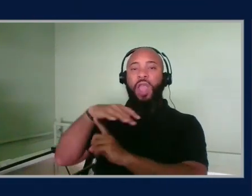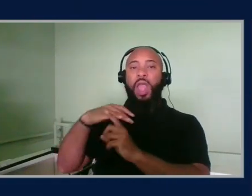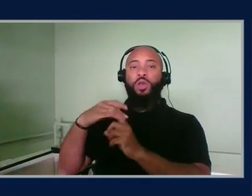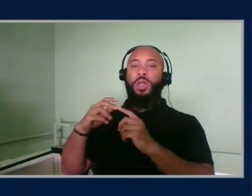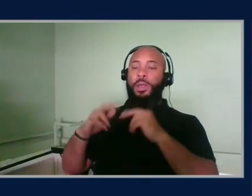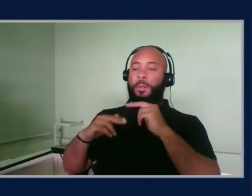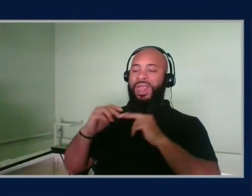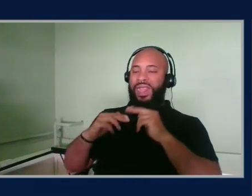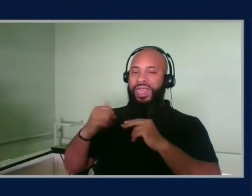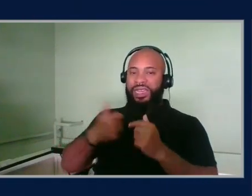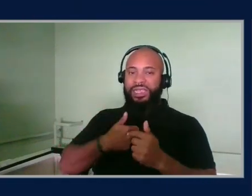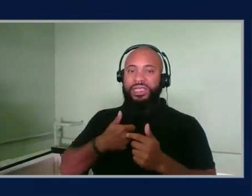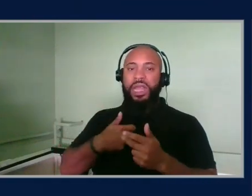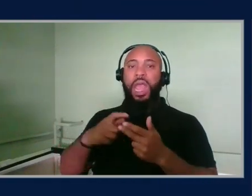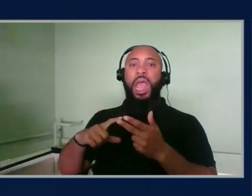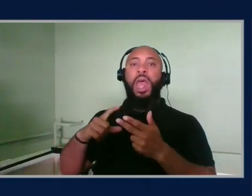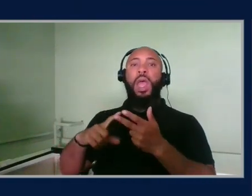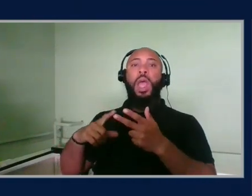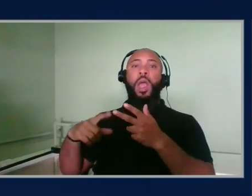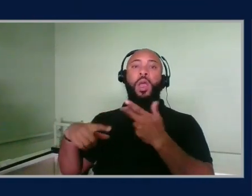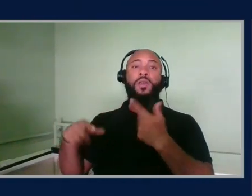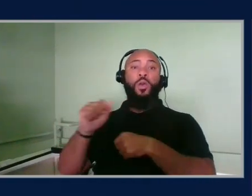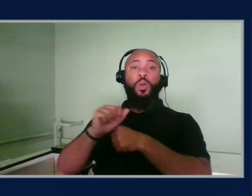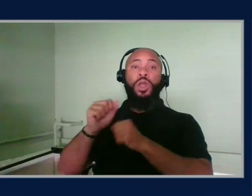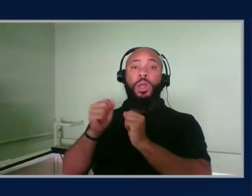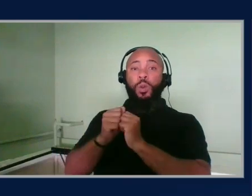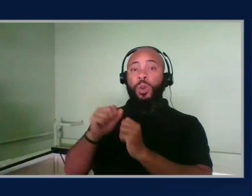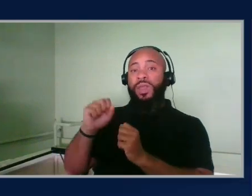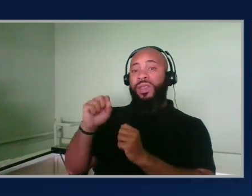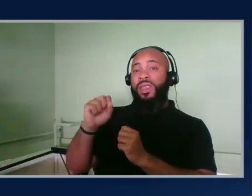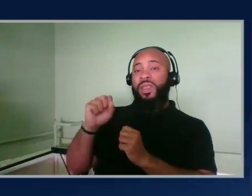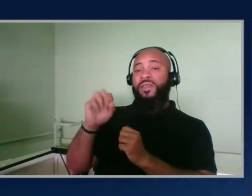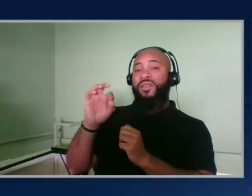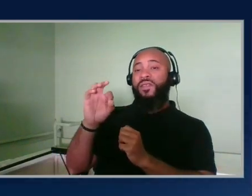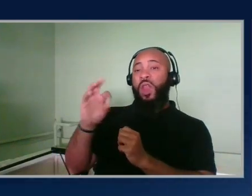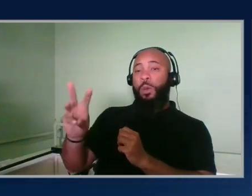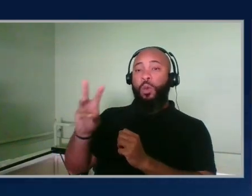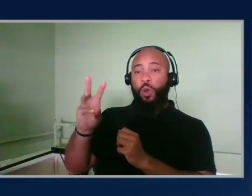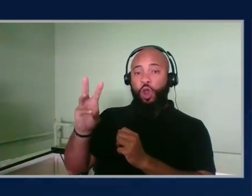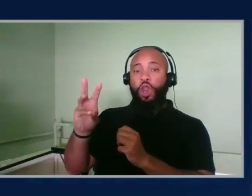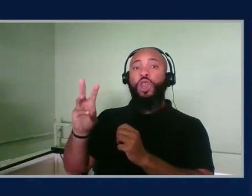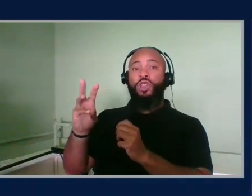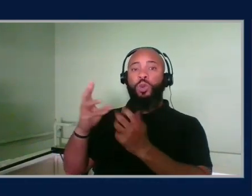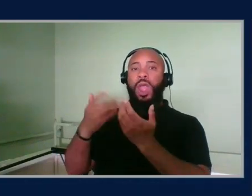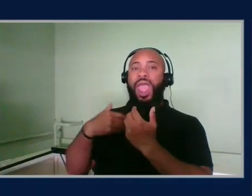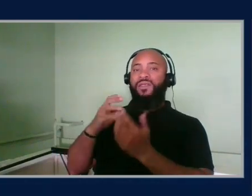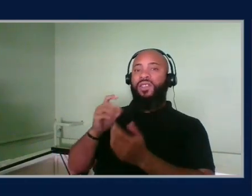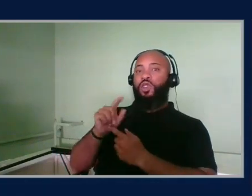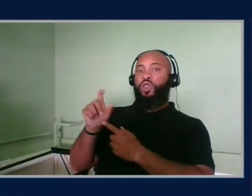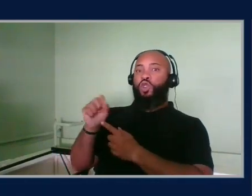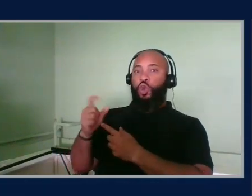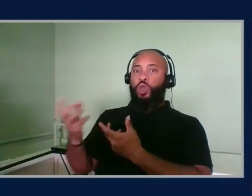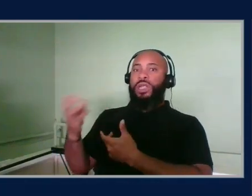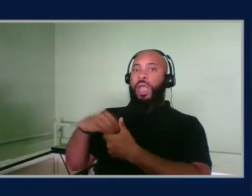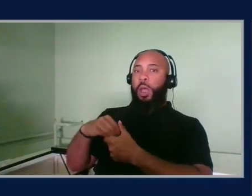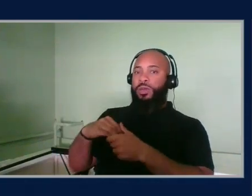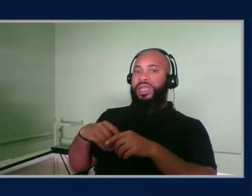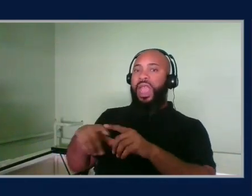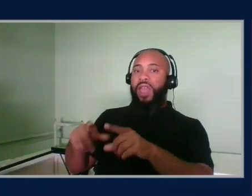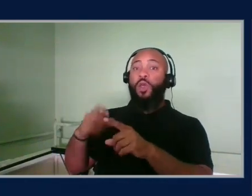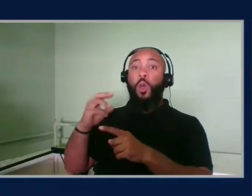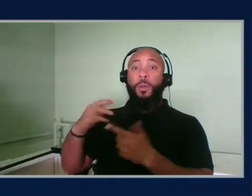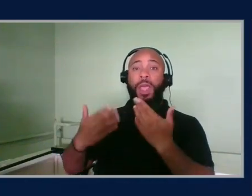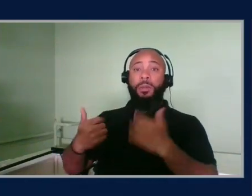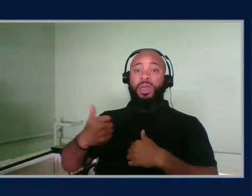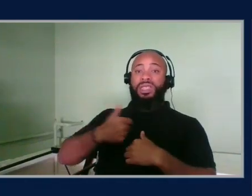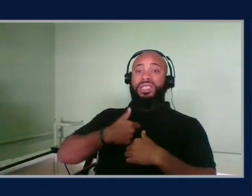like SageMaker is a framework, but a lot of their own tools coming in, or even a do-it-yourself environment where they're putting together their own compute and storage.